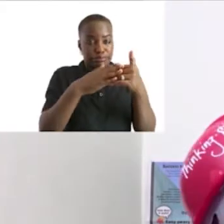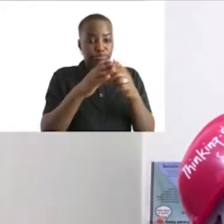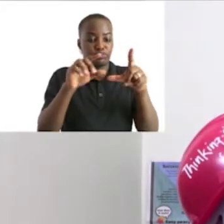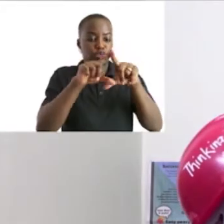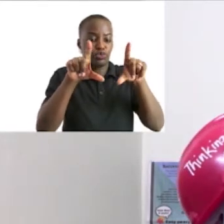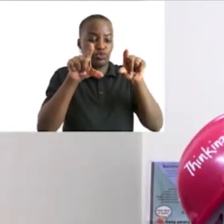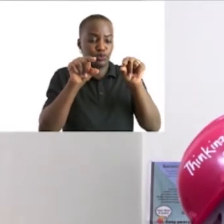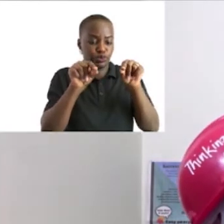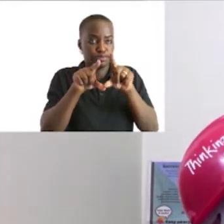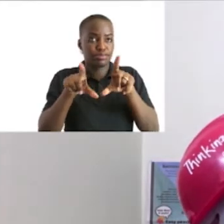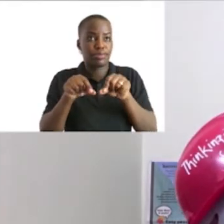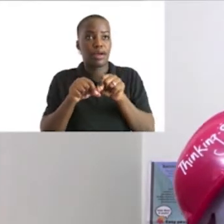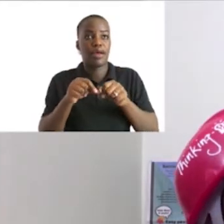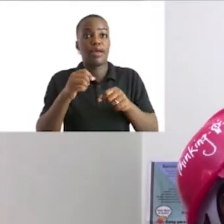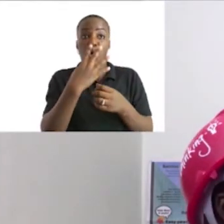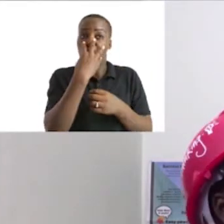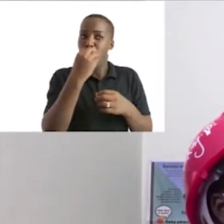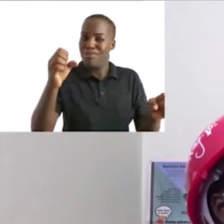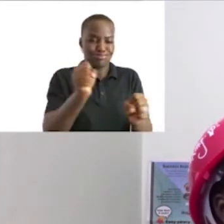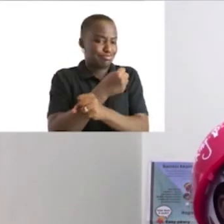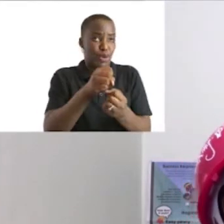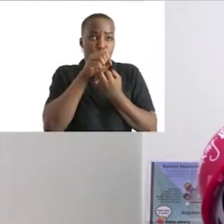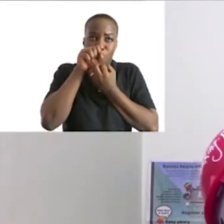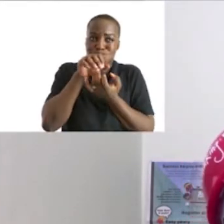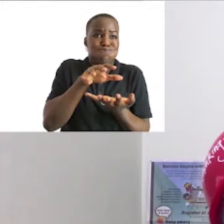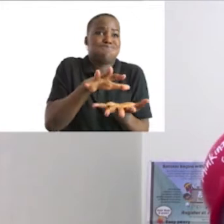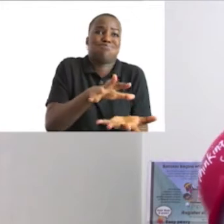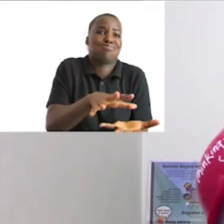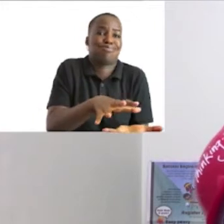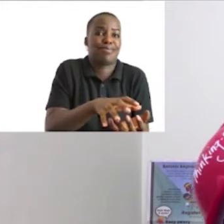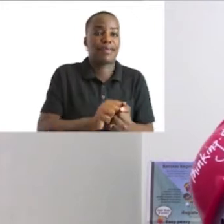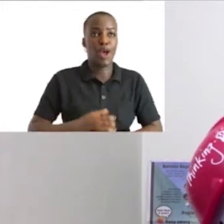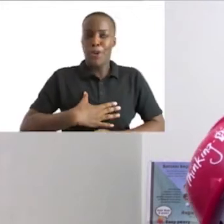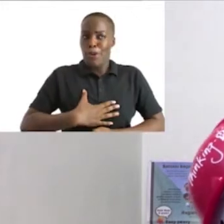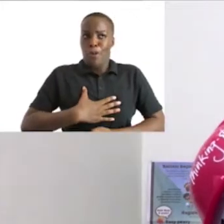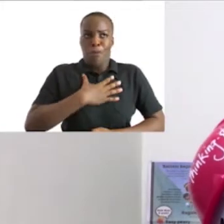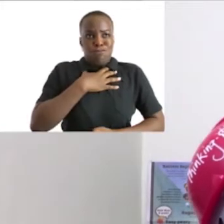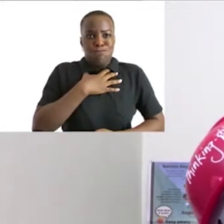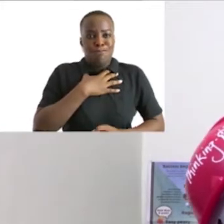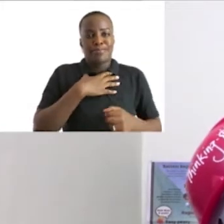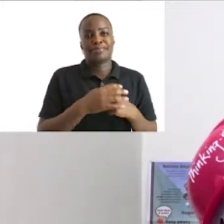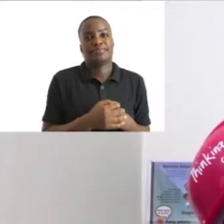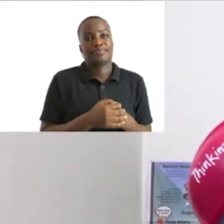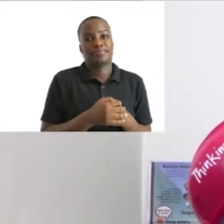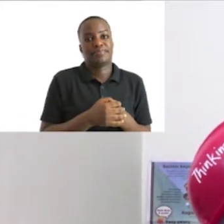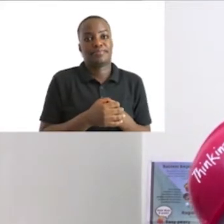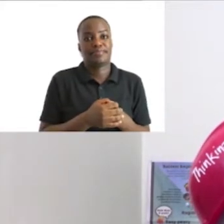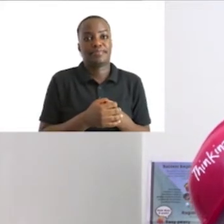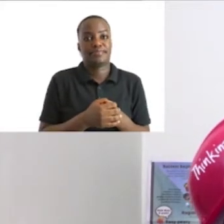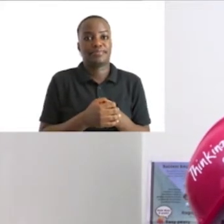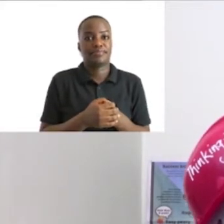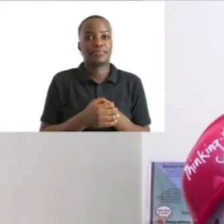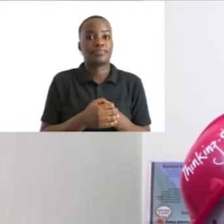bricks. The wolf could not blow it down and got angry. So, let us now take